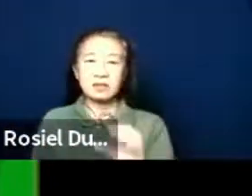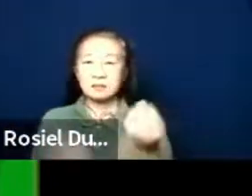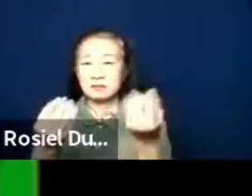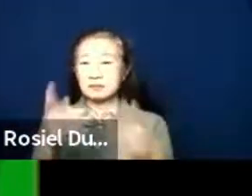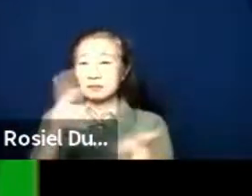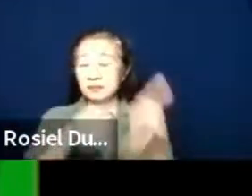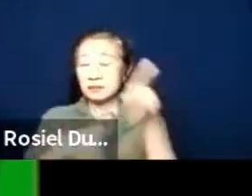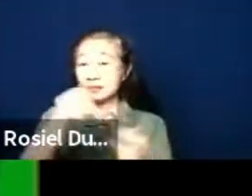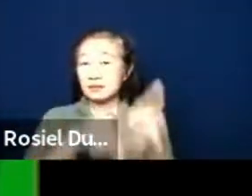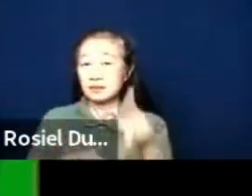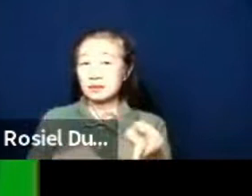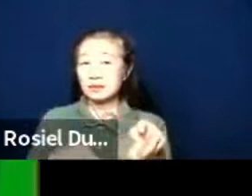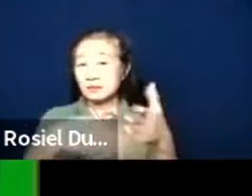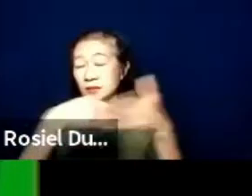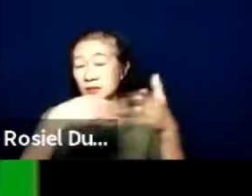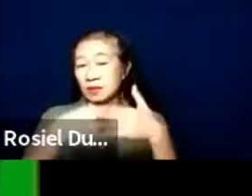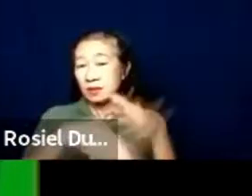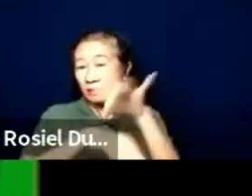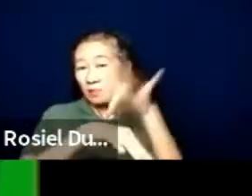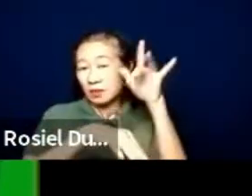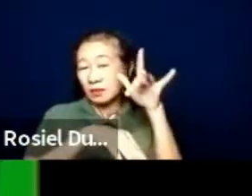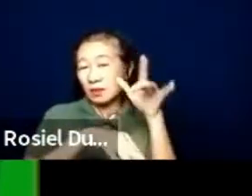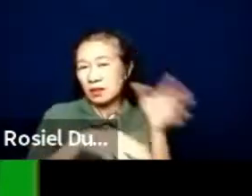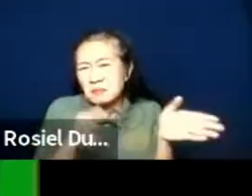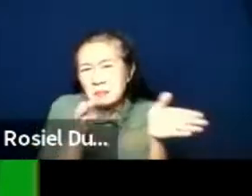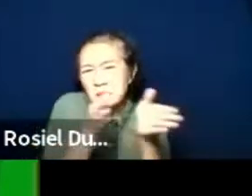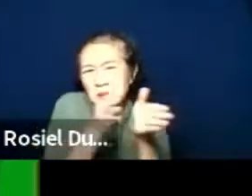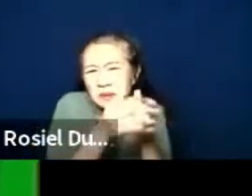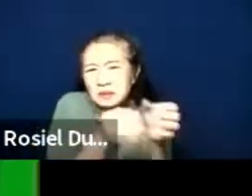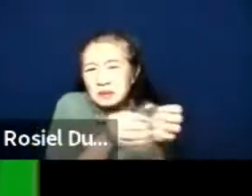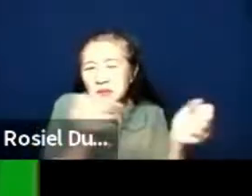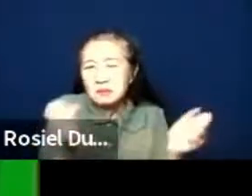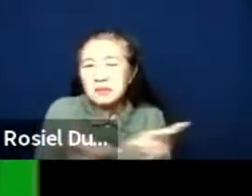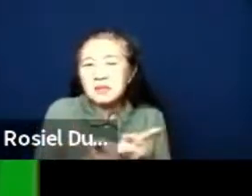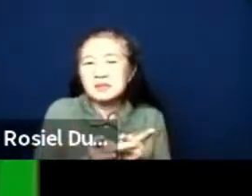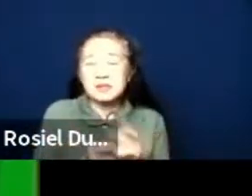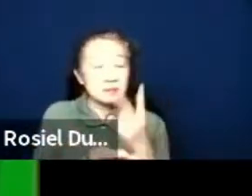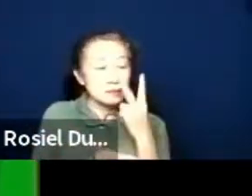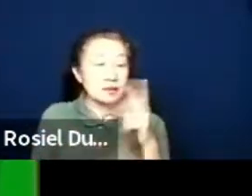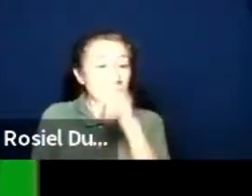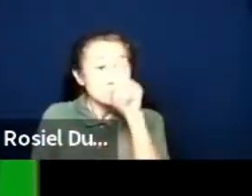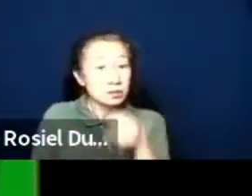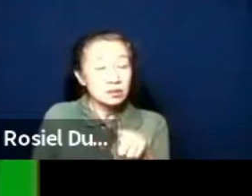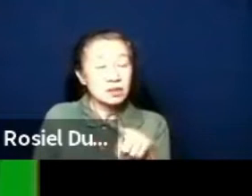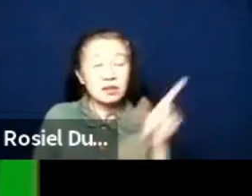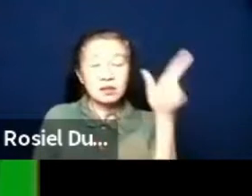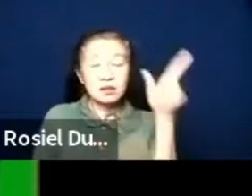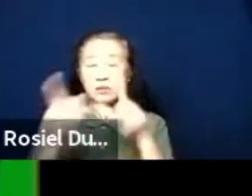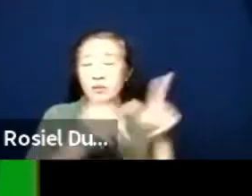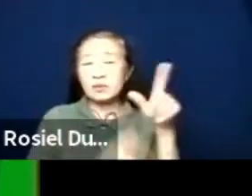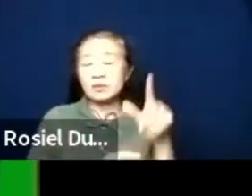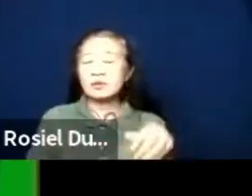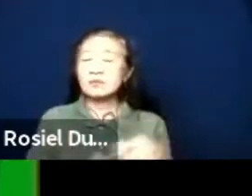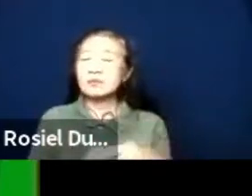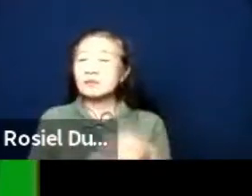places, close contact, and confined space. Check with local officials about what shelter spaces